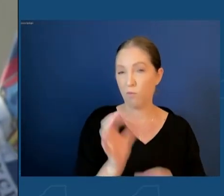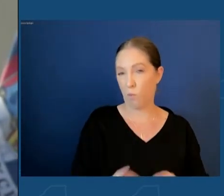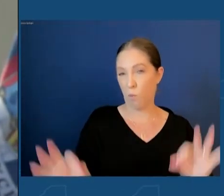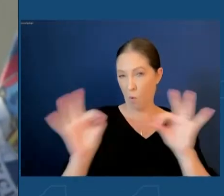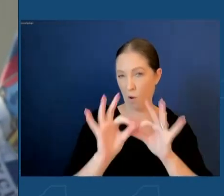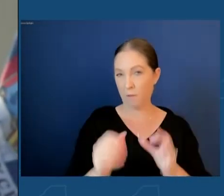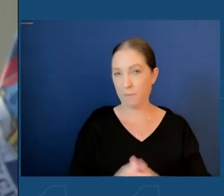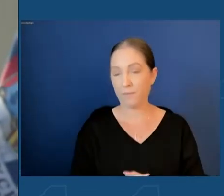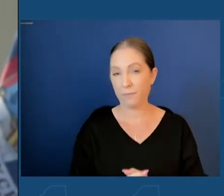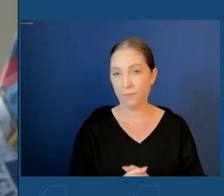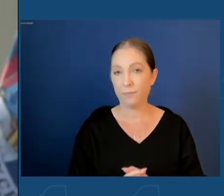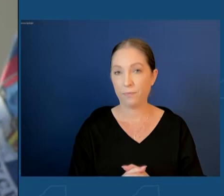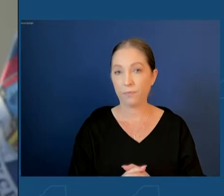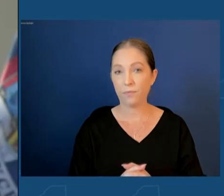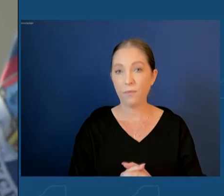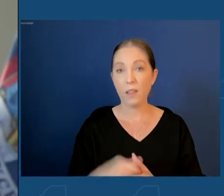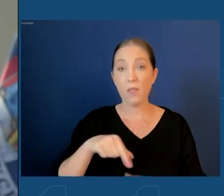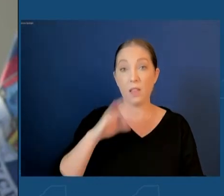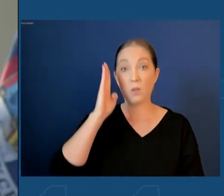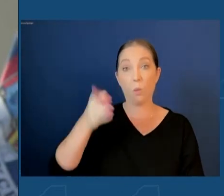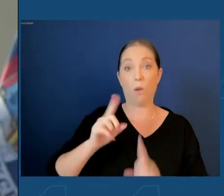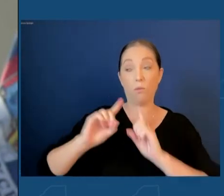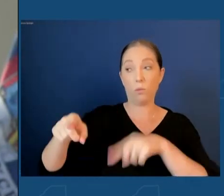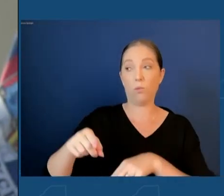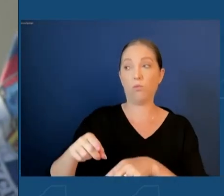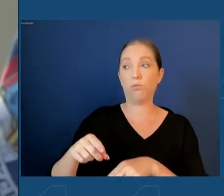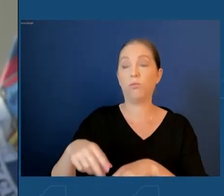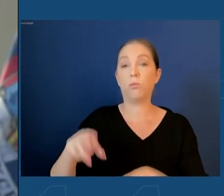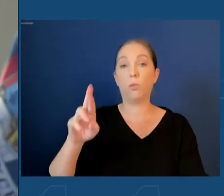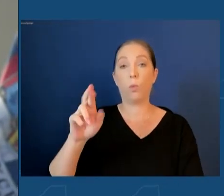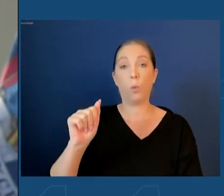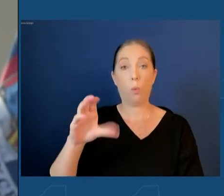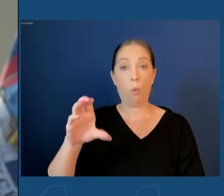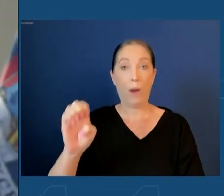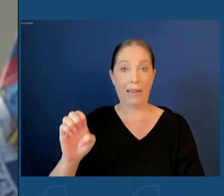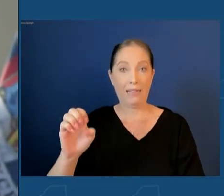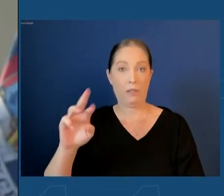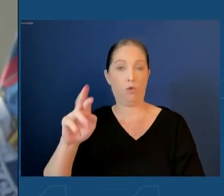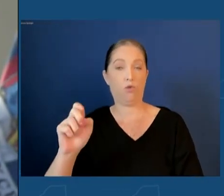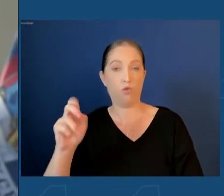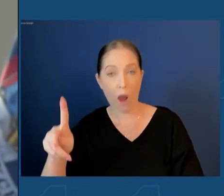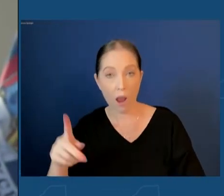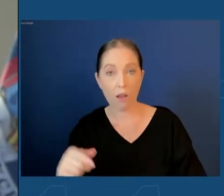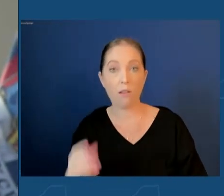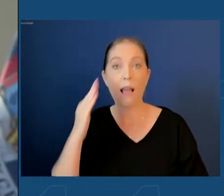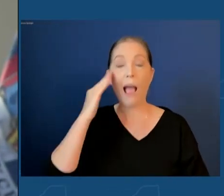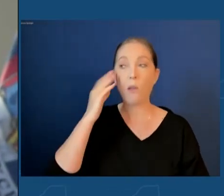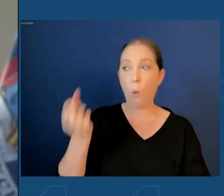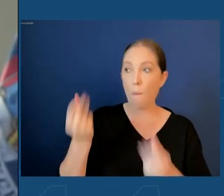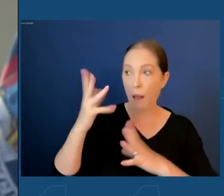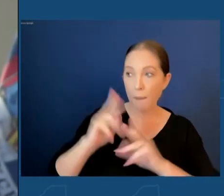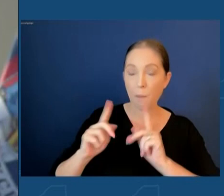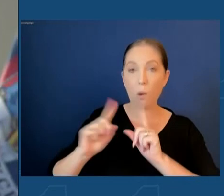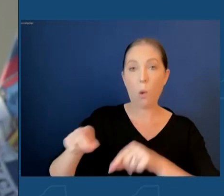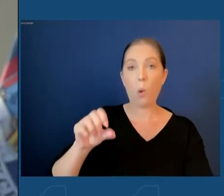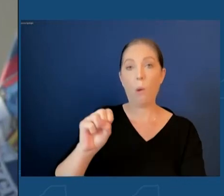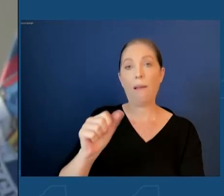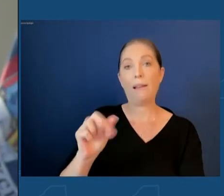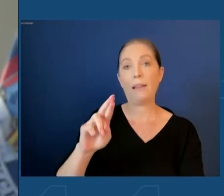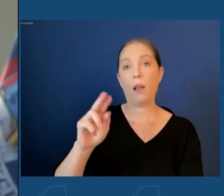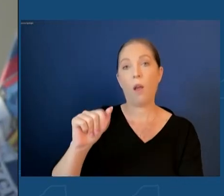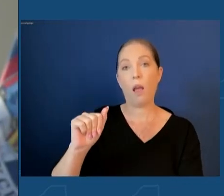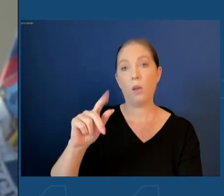be going up to the racetrack. I know there's many people who fly into Albany, heading up to Saratoga Springs, and also the track up